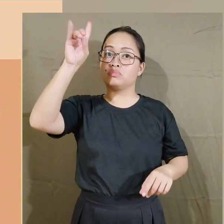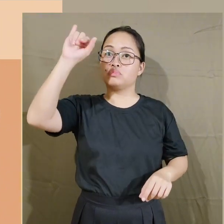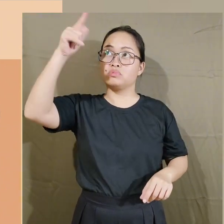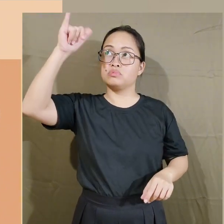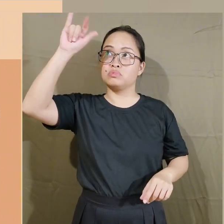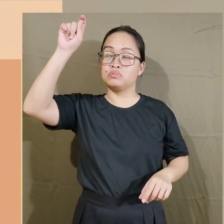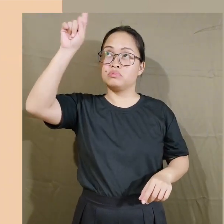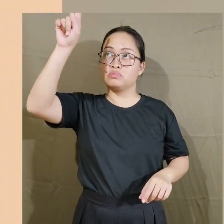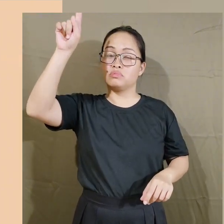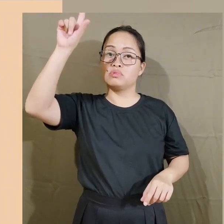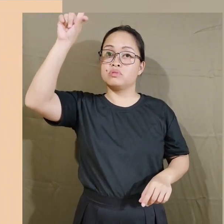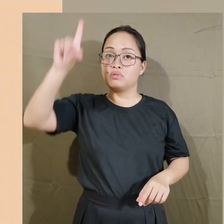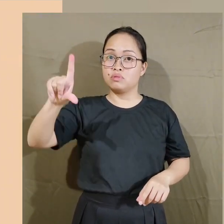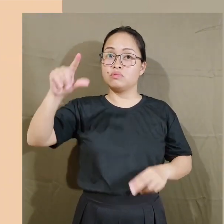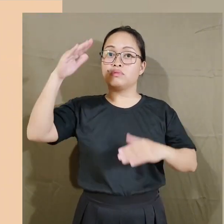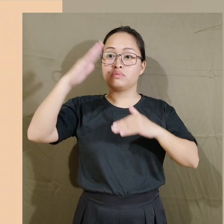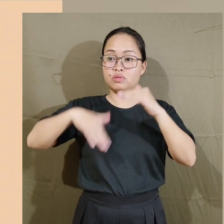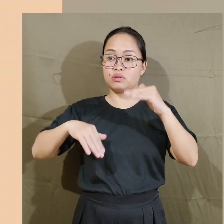place.